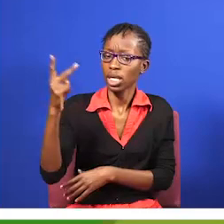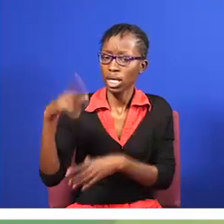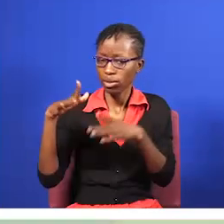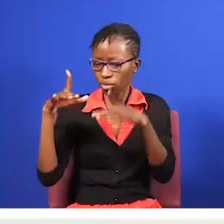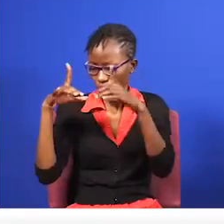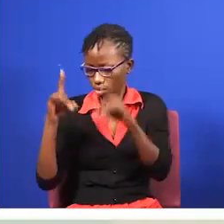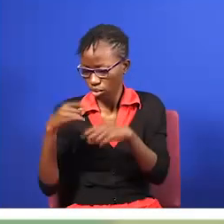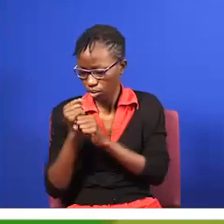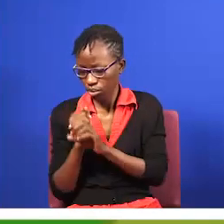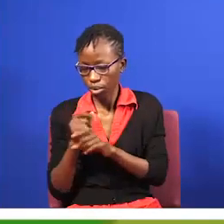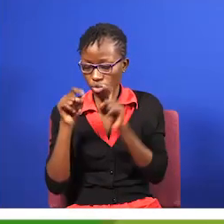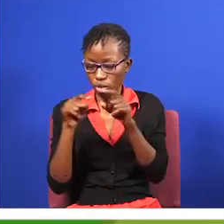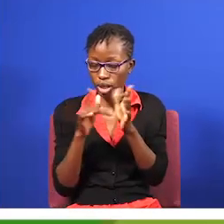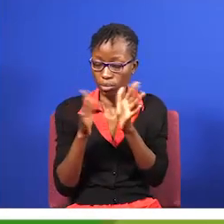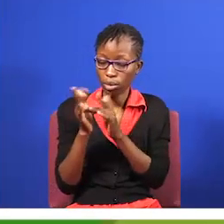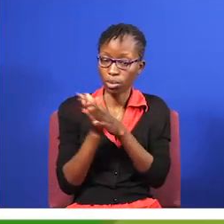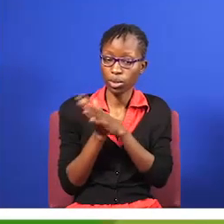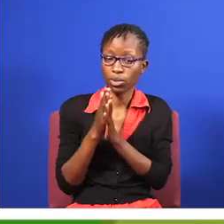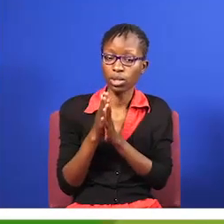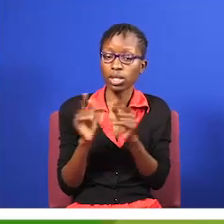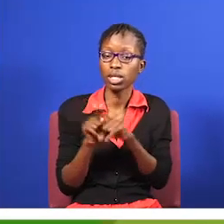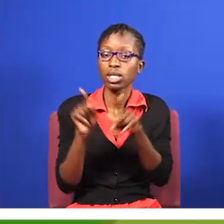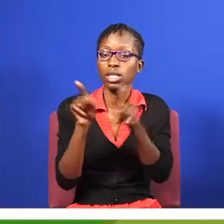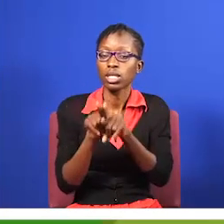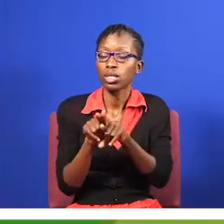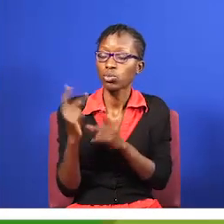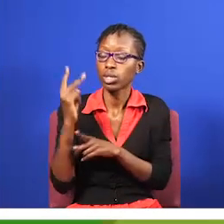he made. In our Bible story, we will